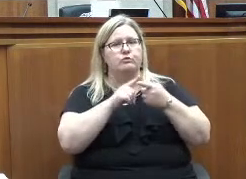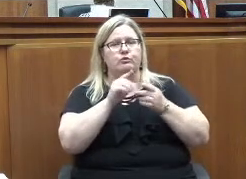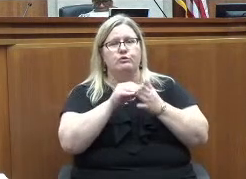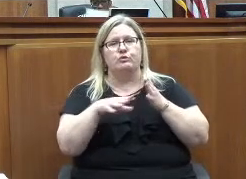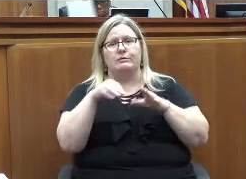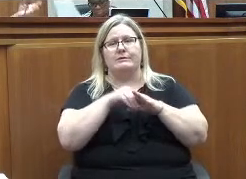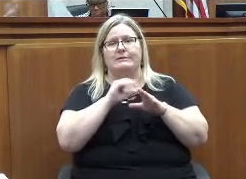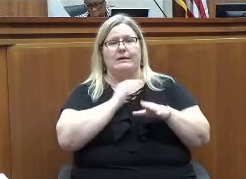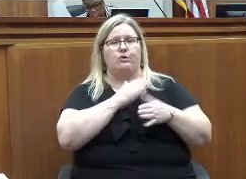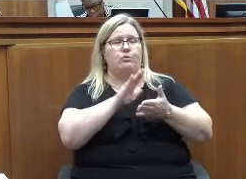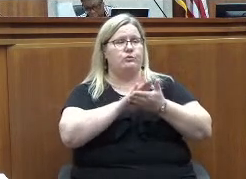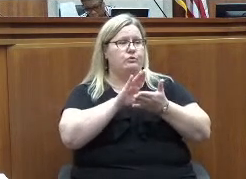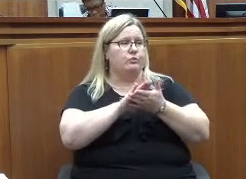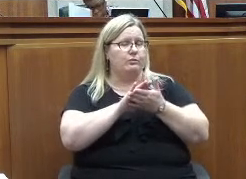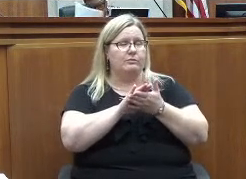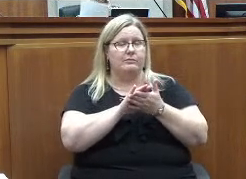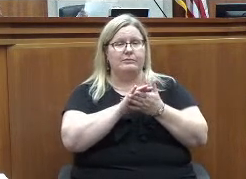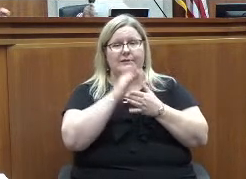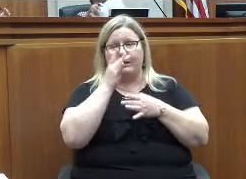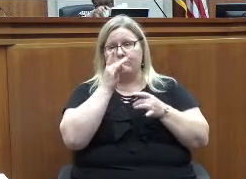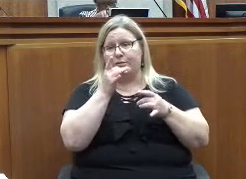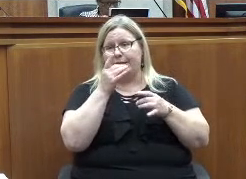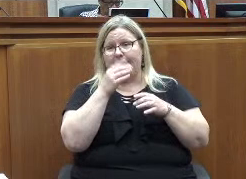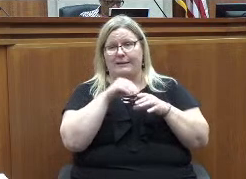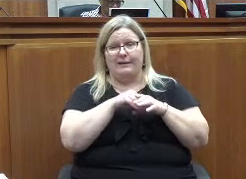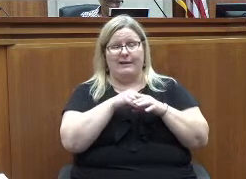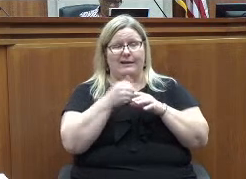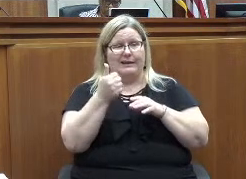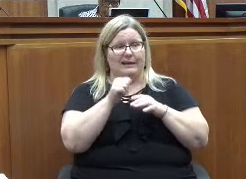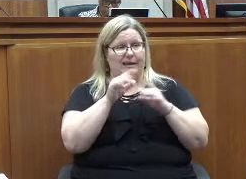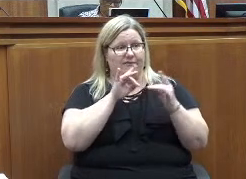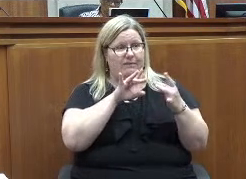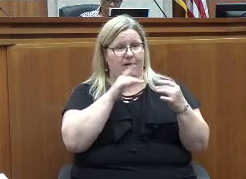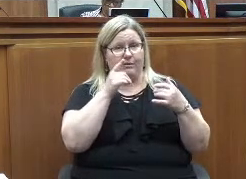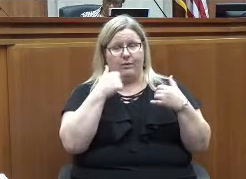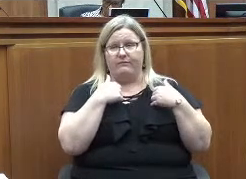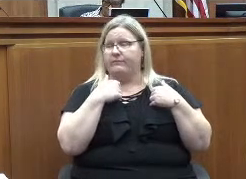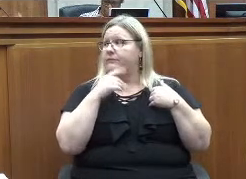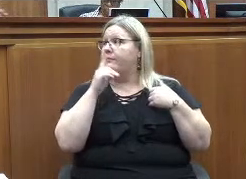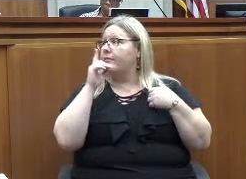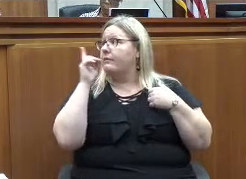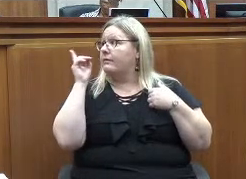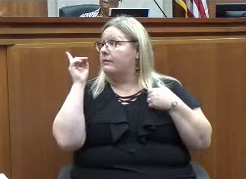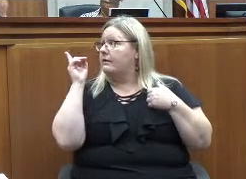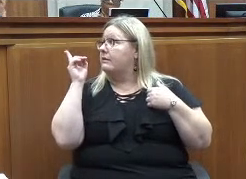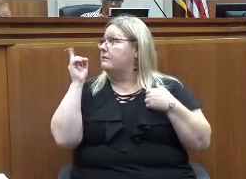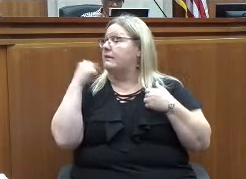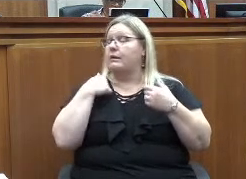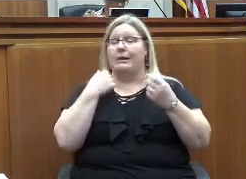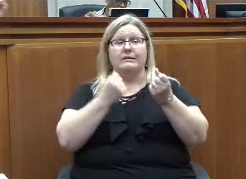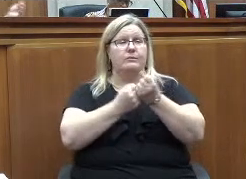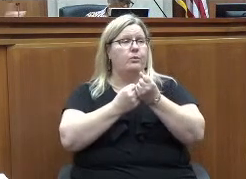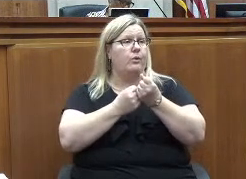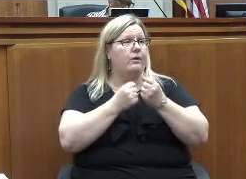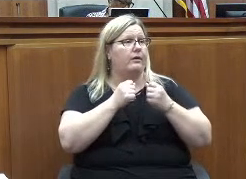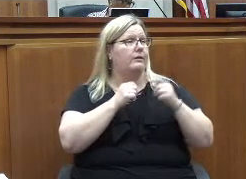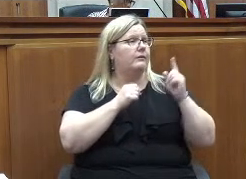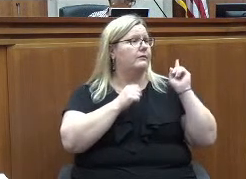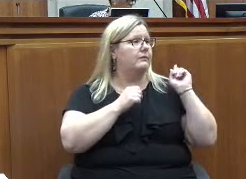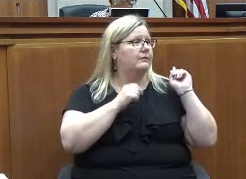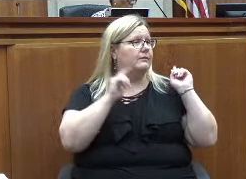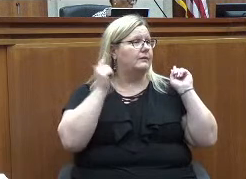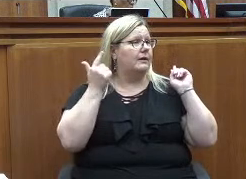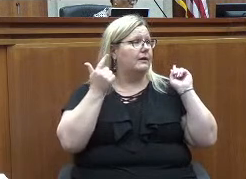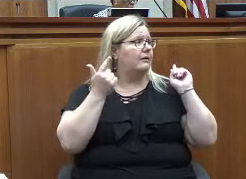school. So interested in any feedback you might have. Mr. Melvin? I support that. I'll make a motion. I second it. We definitely don't